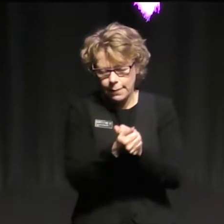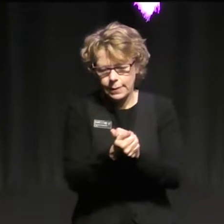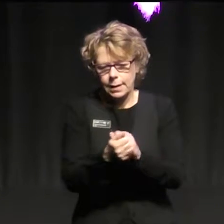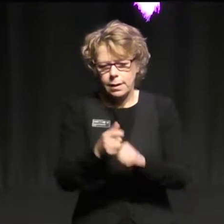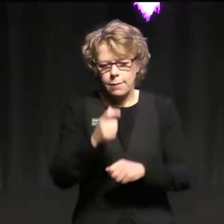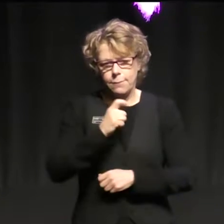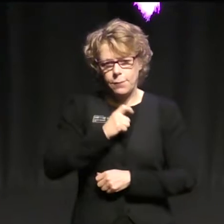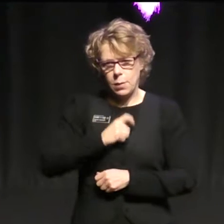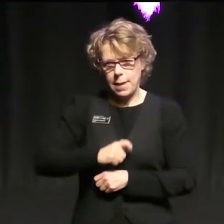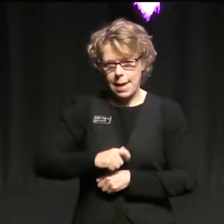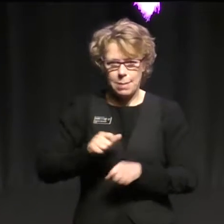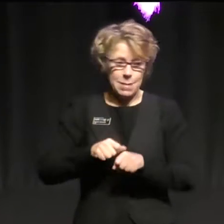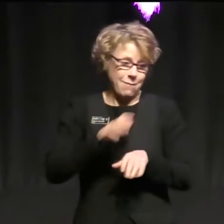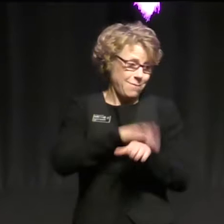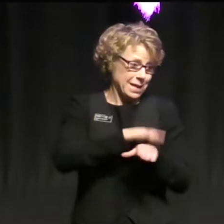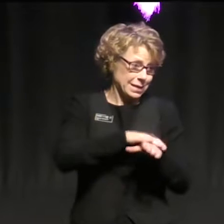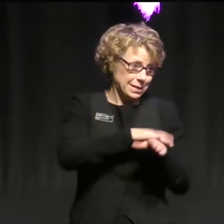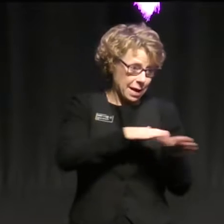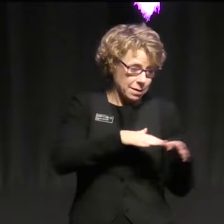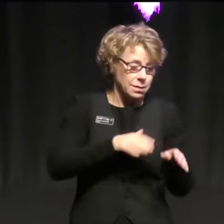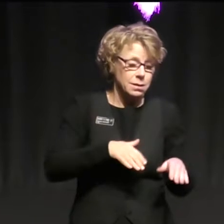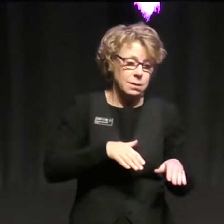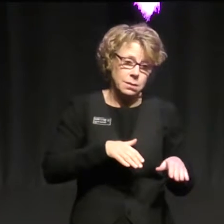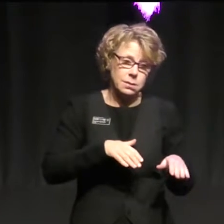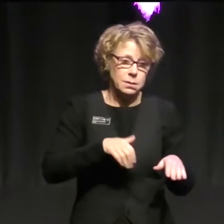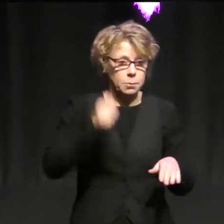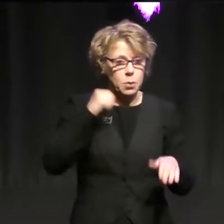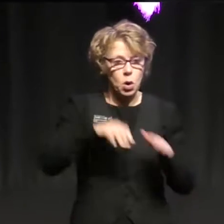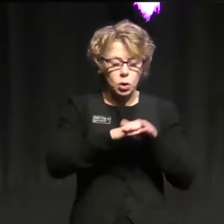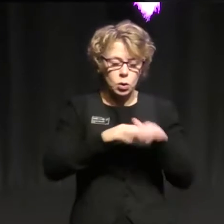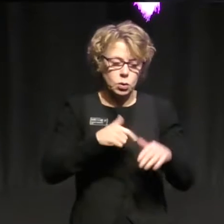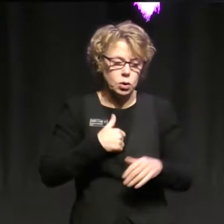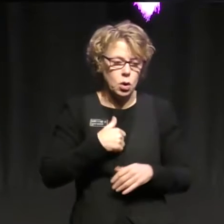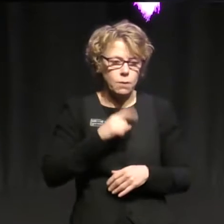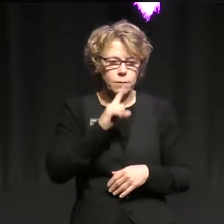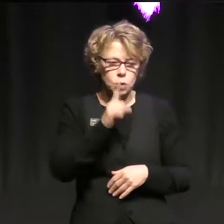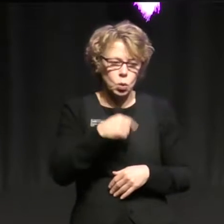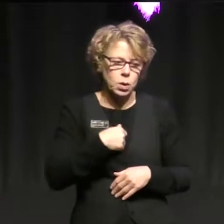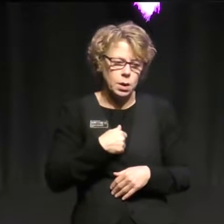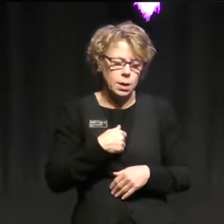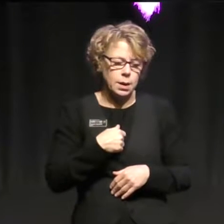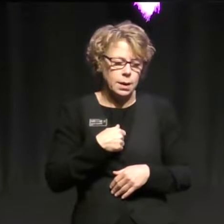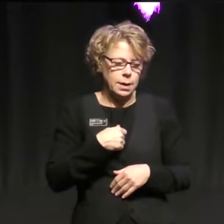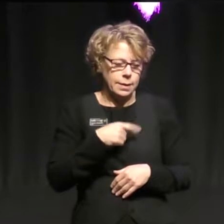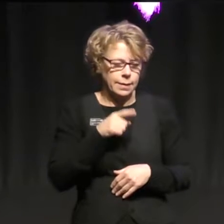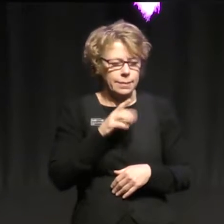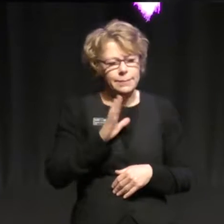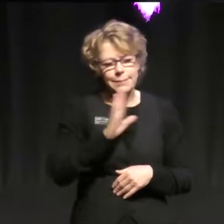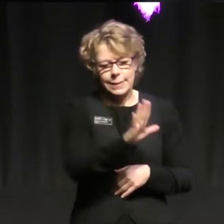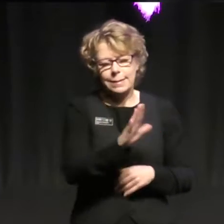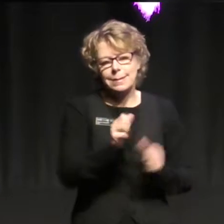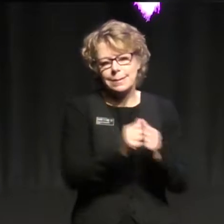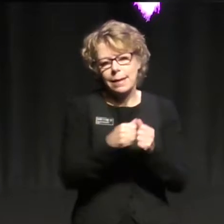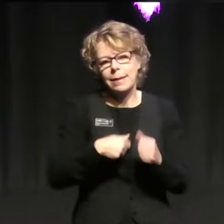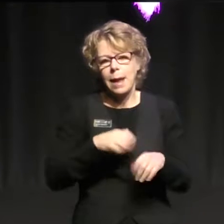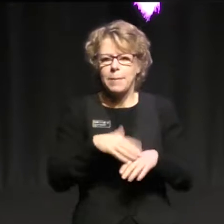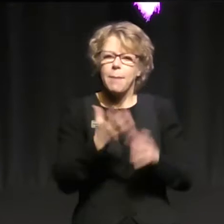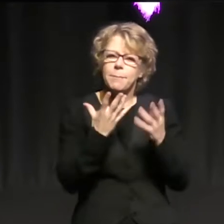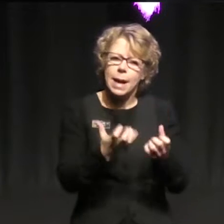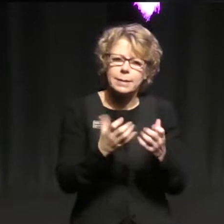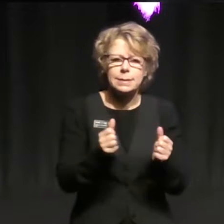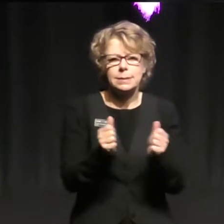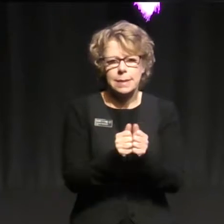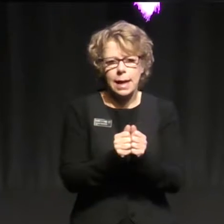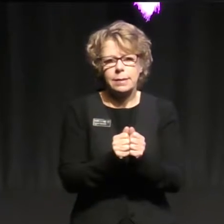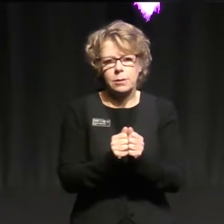with this Western background, I understand it as a very practical way of feminism, where you understand that